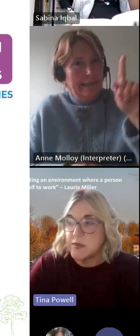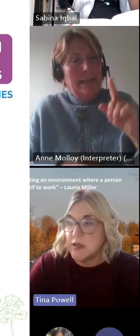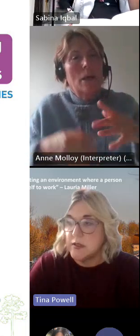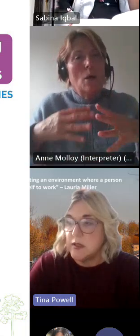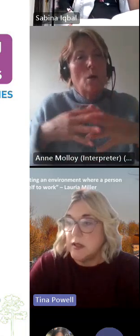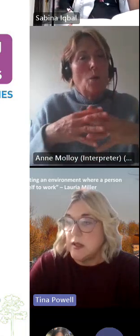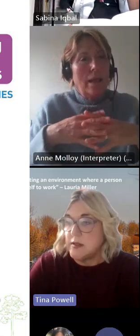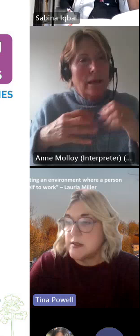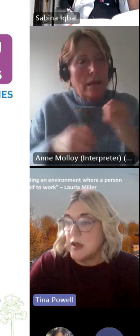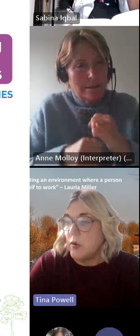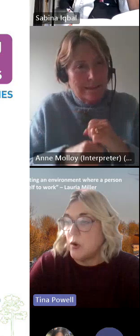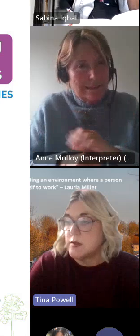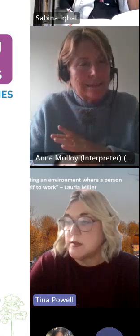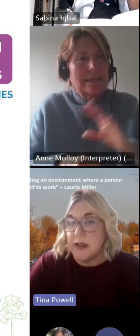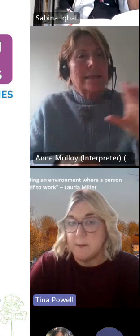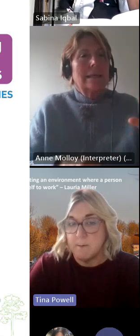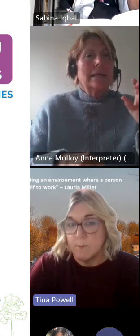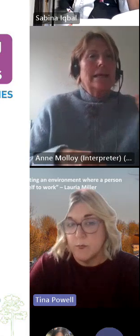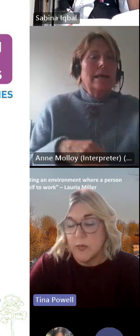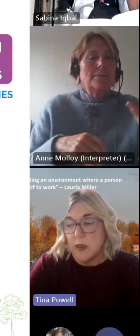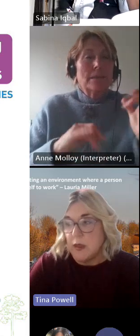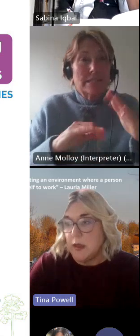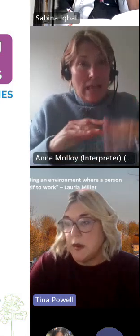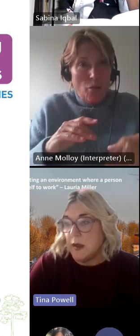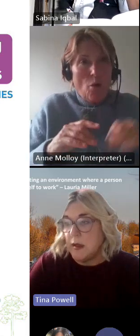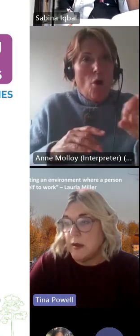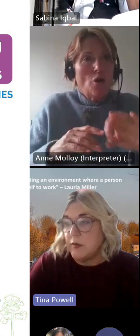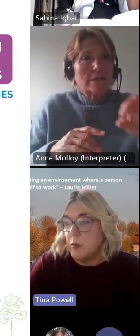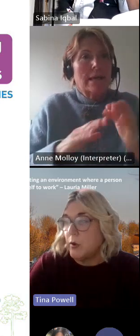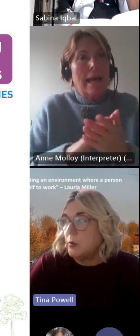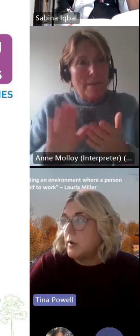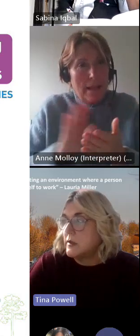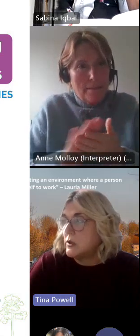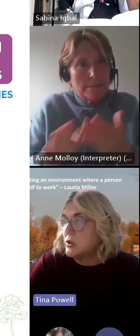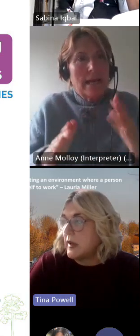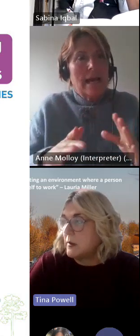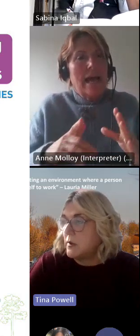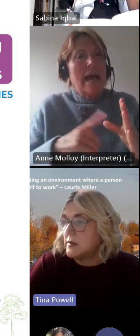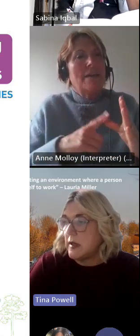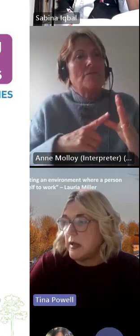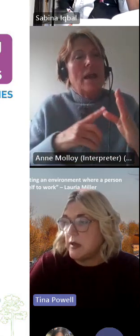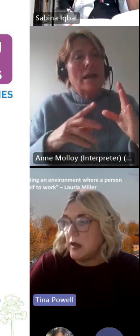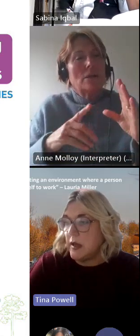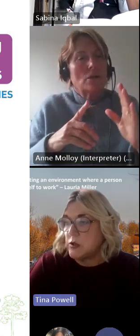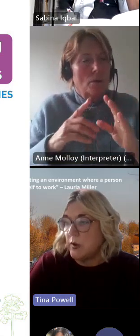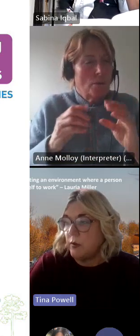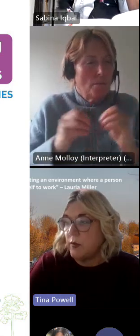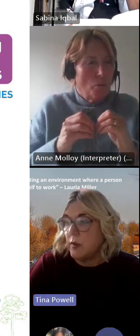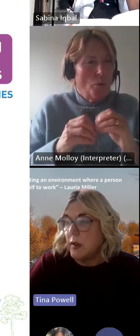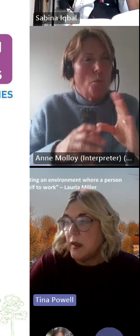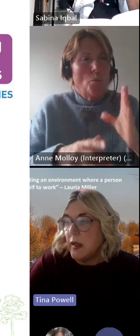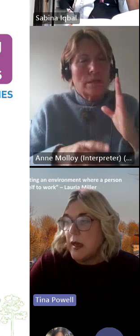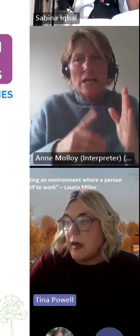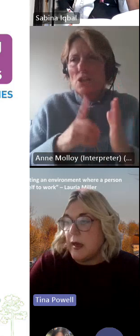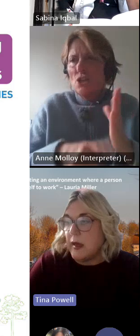Hemel Hempstead, in South Oxley, in Aycliffe in Borehamwood, and on Jackman's in